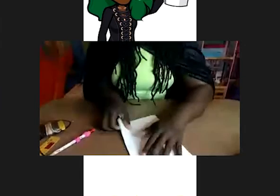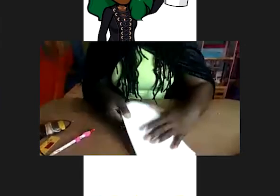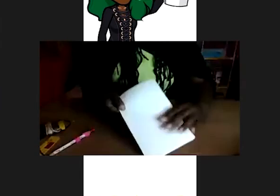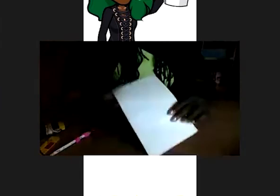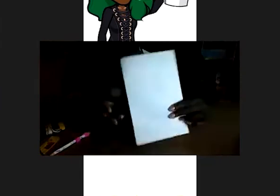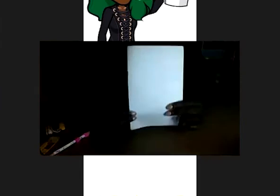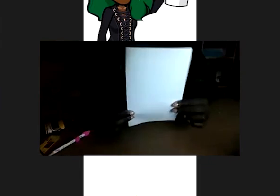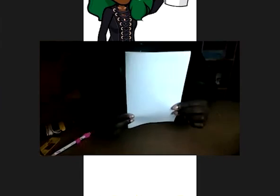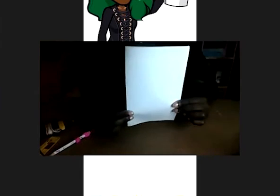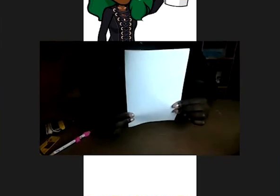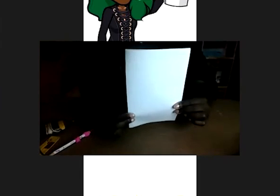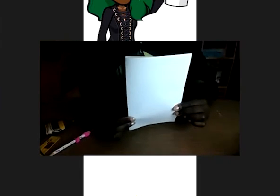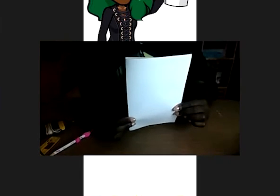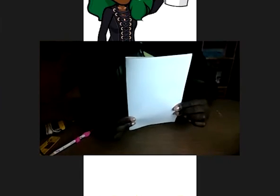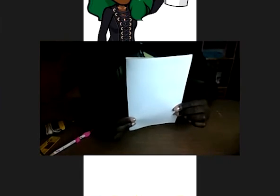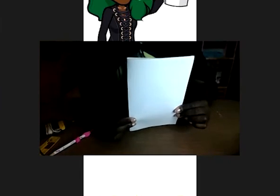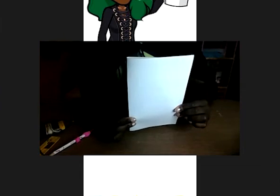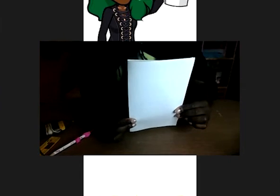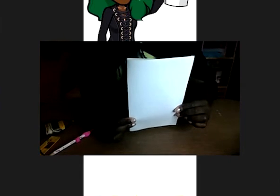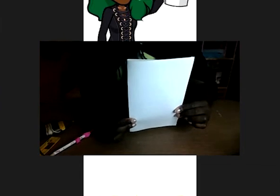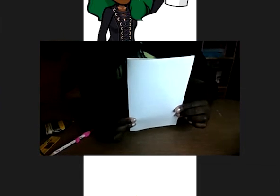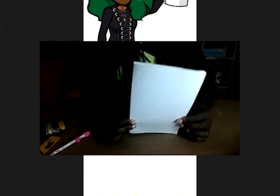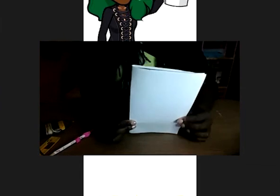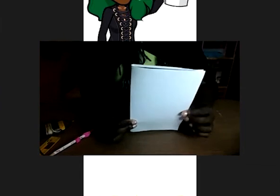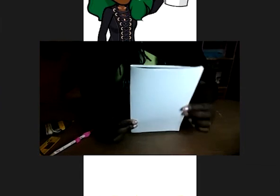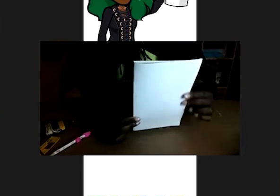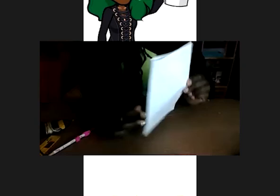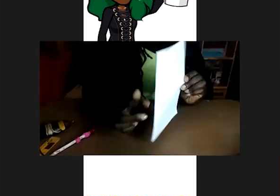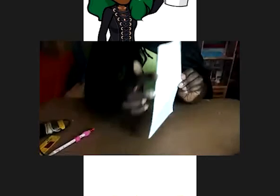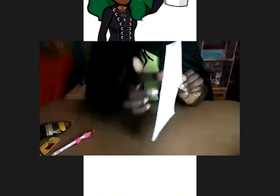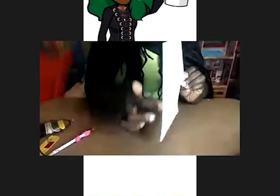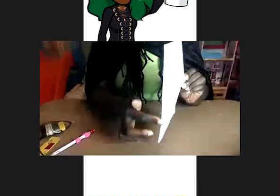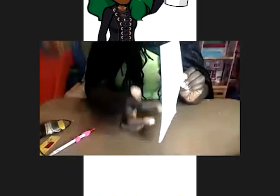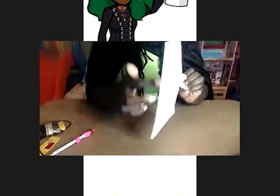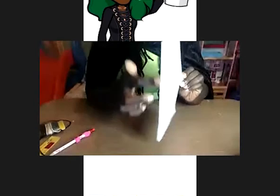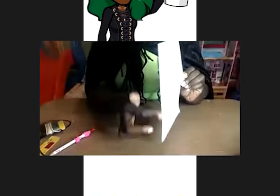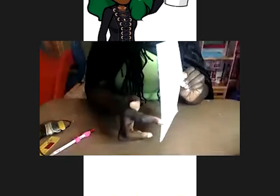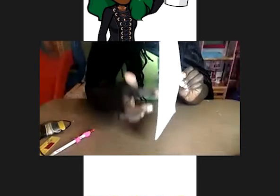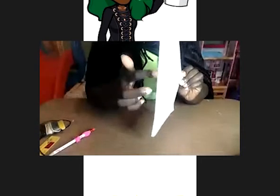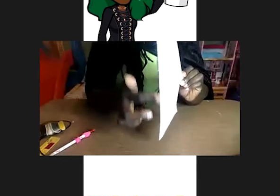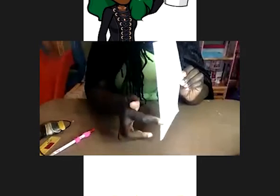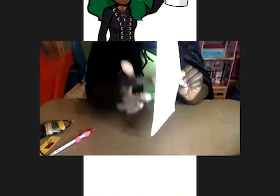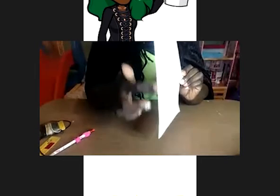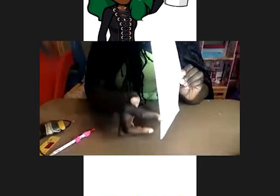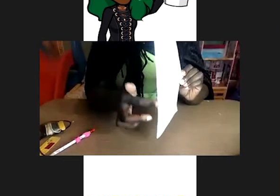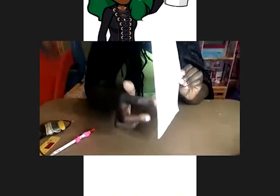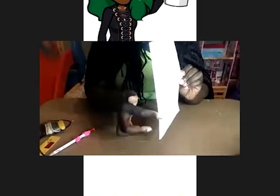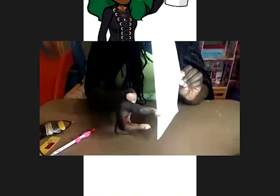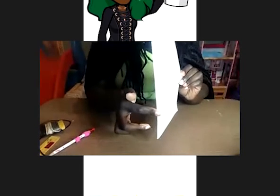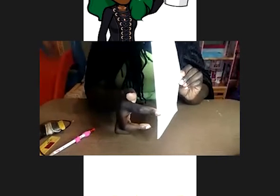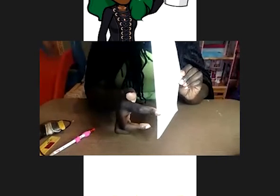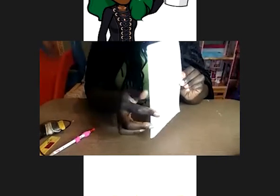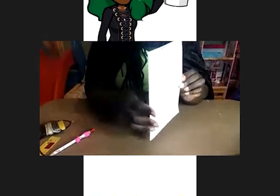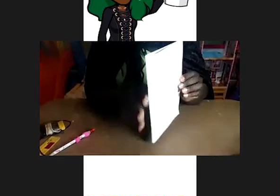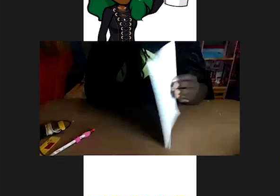like so. Just fold your paper in half, and this is going to be the midline of your